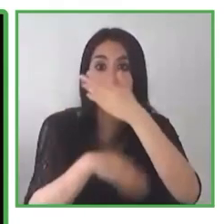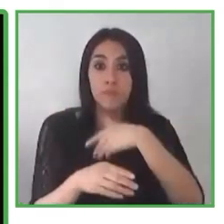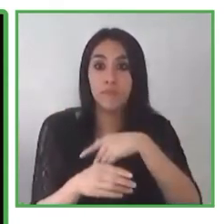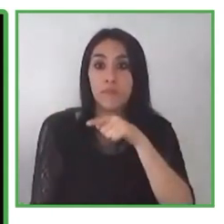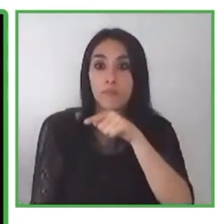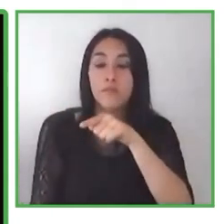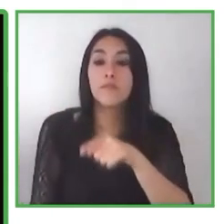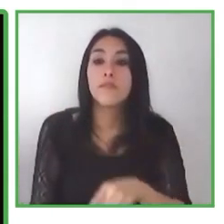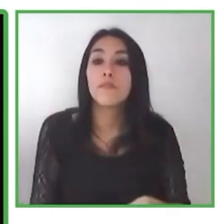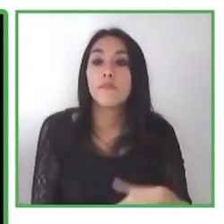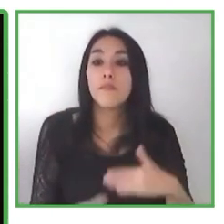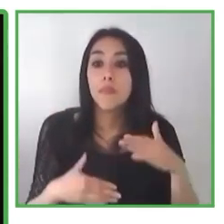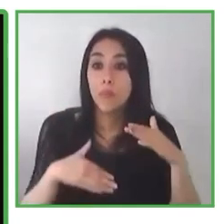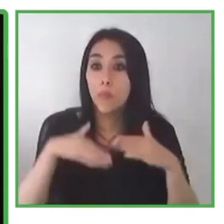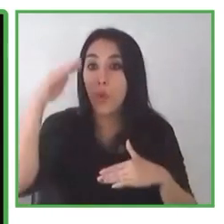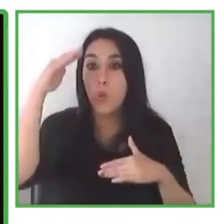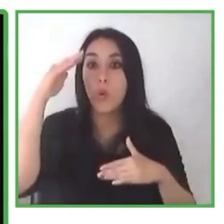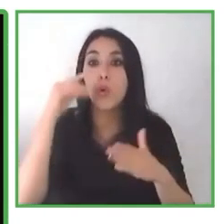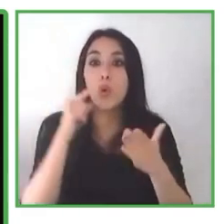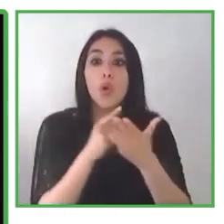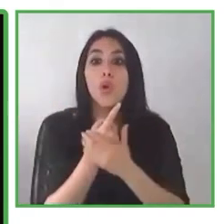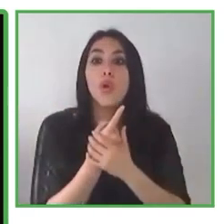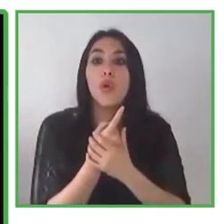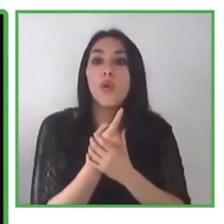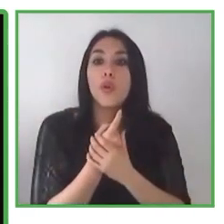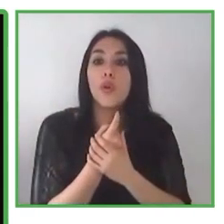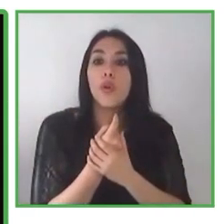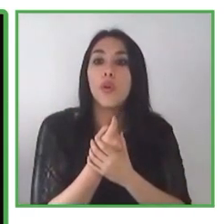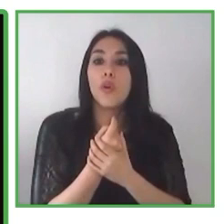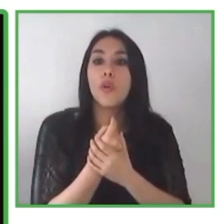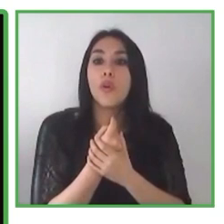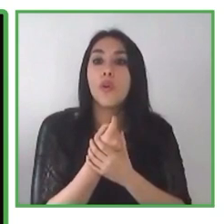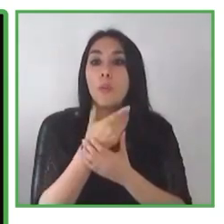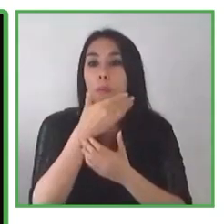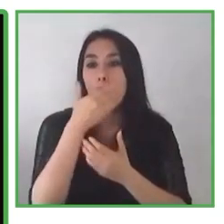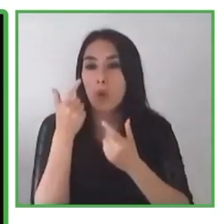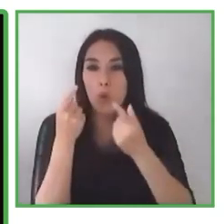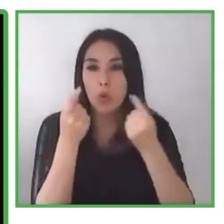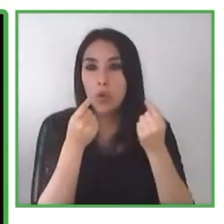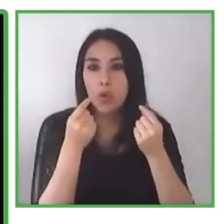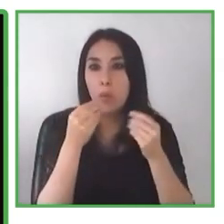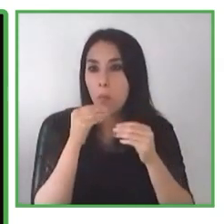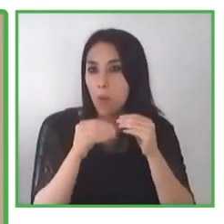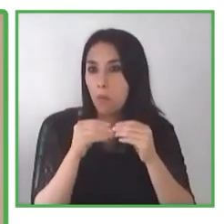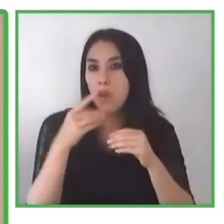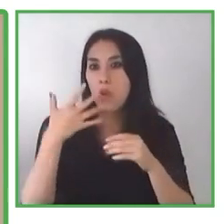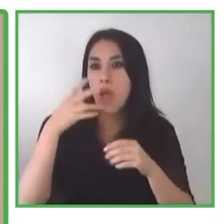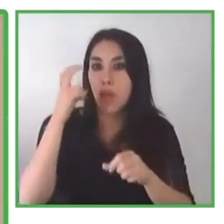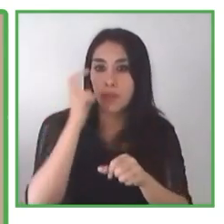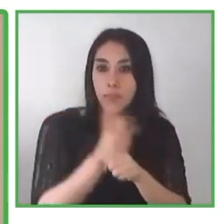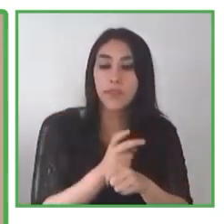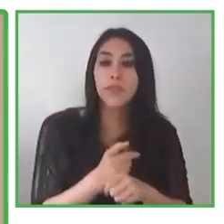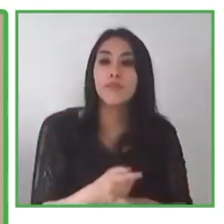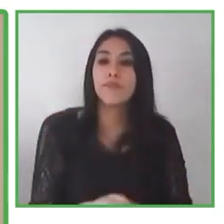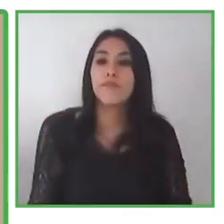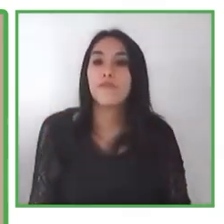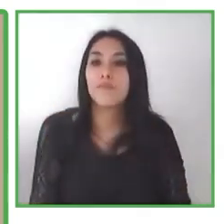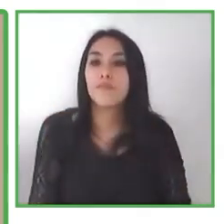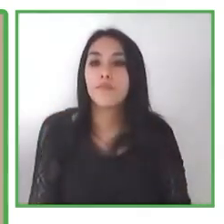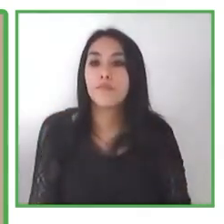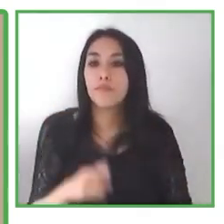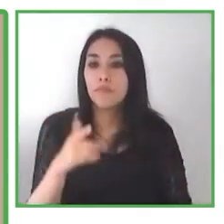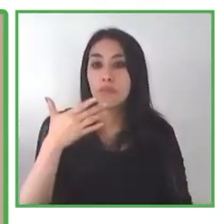more probabilities to find the best solutions to complex and unexpected problems. Because in